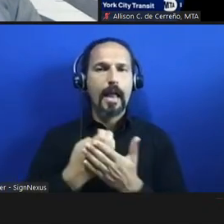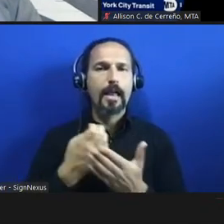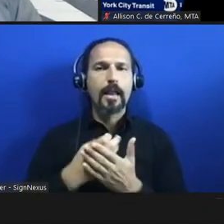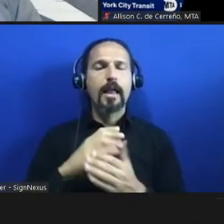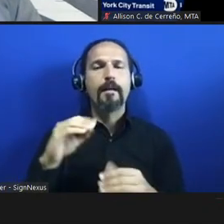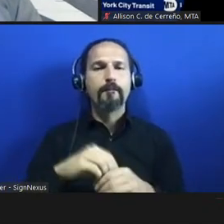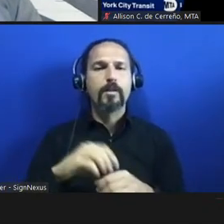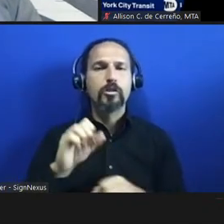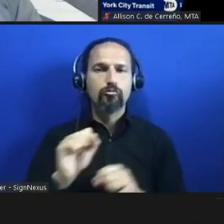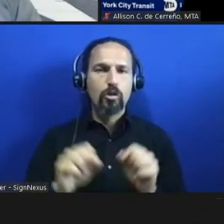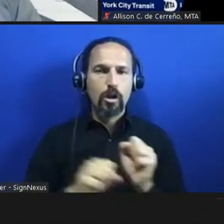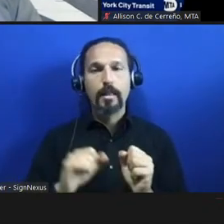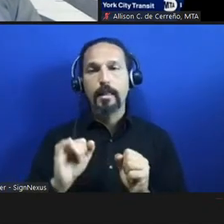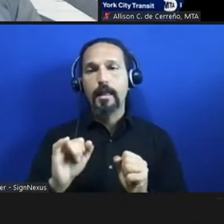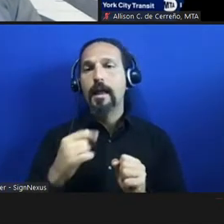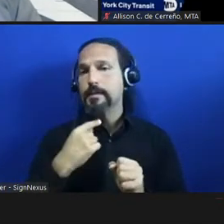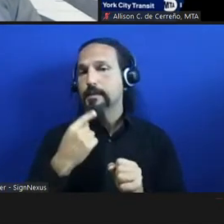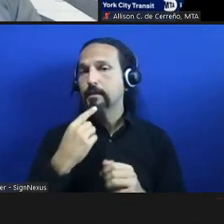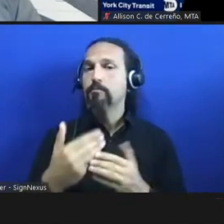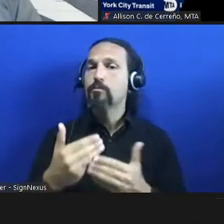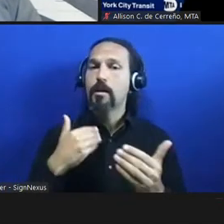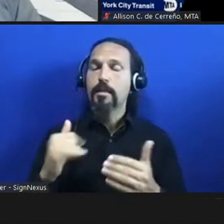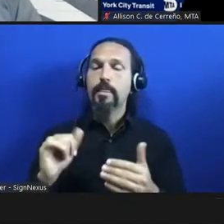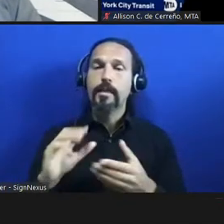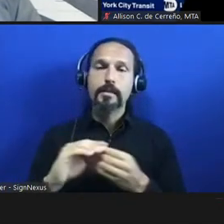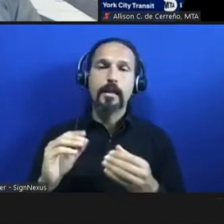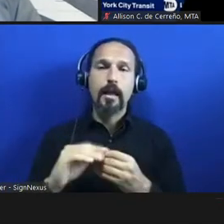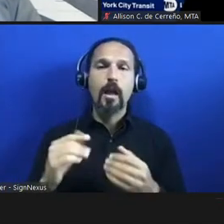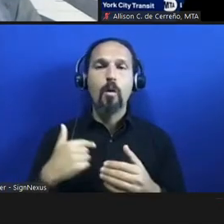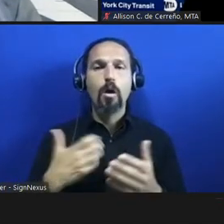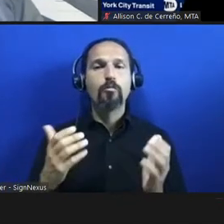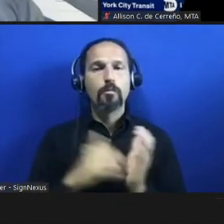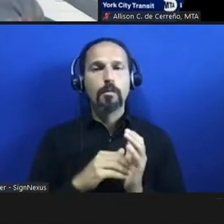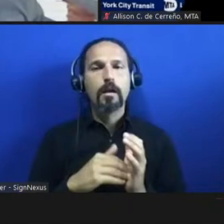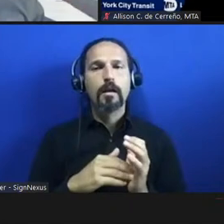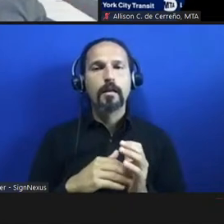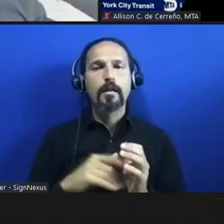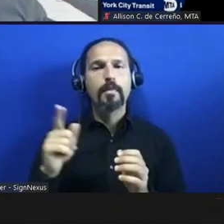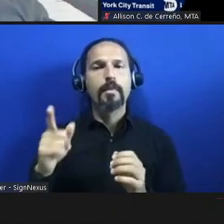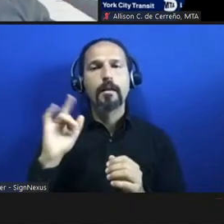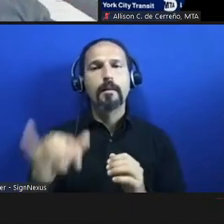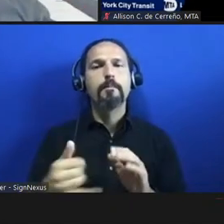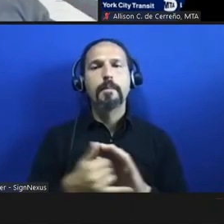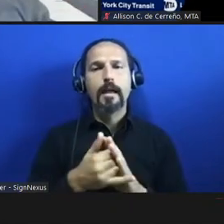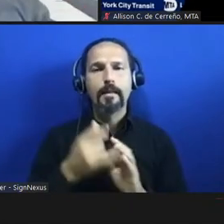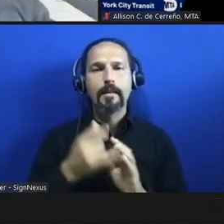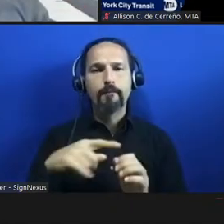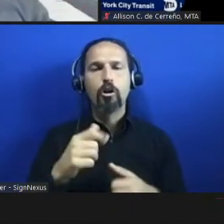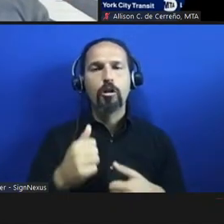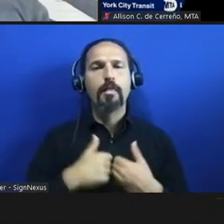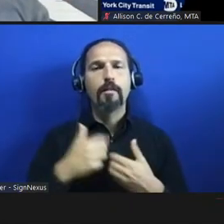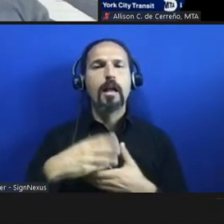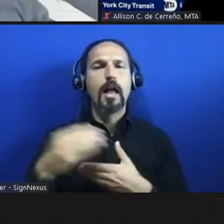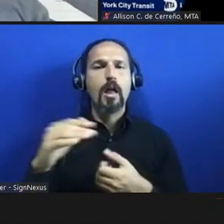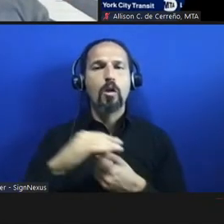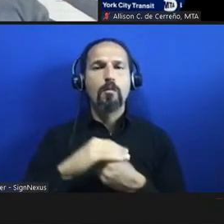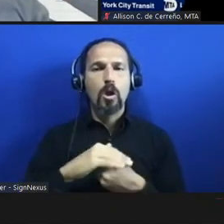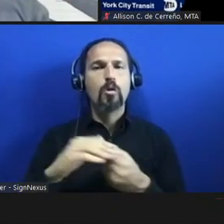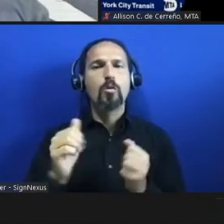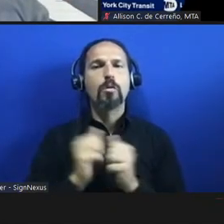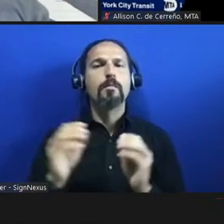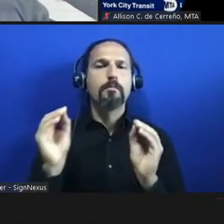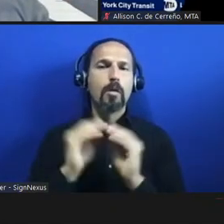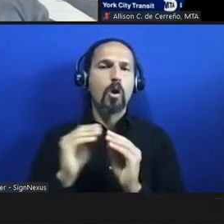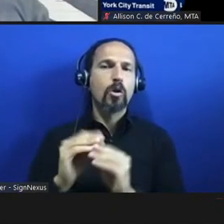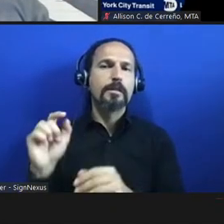infrastructure I said this in my previous testimony but it Bears repeating restricting Manhattan from those of us who live in the outer boroughs with further Tech